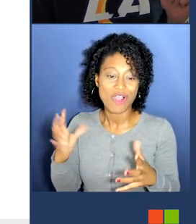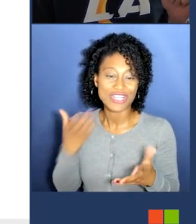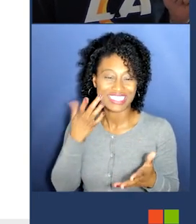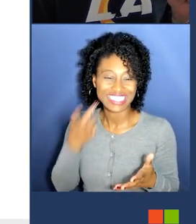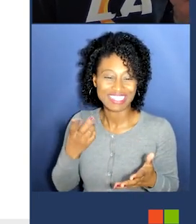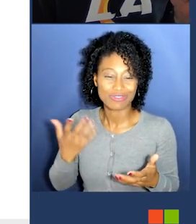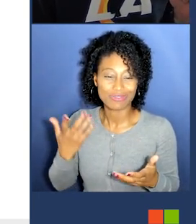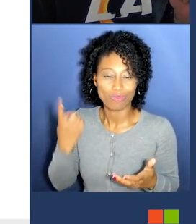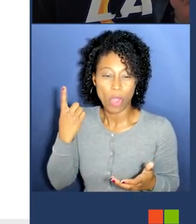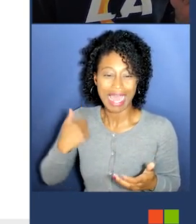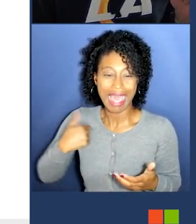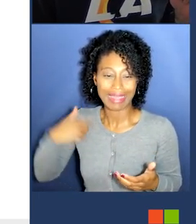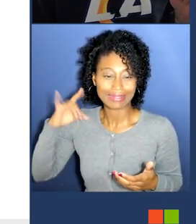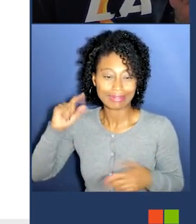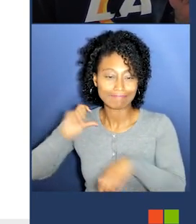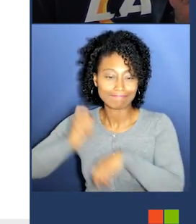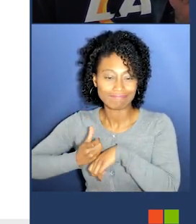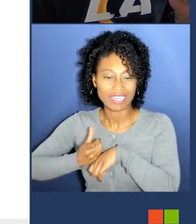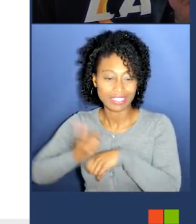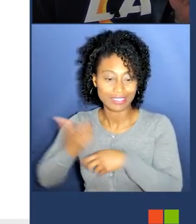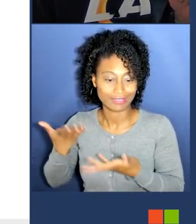in the messages. So